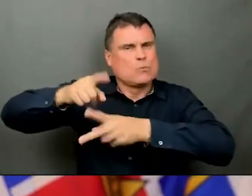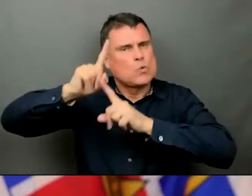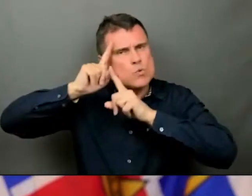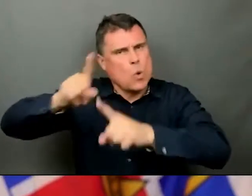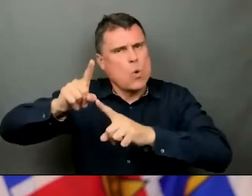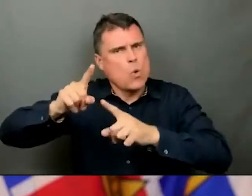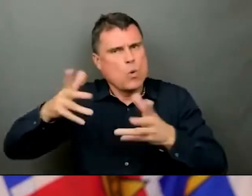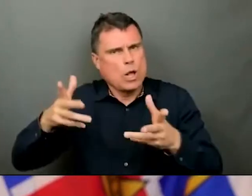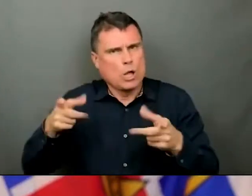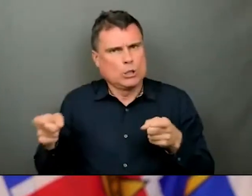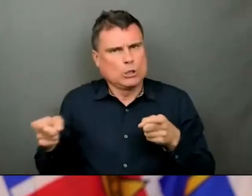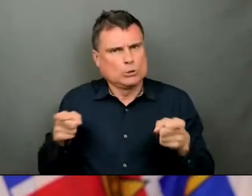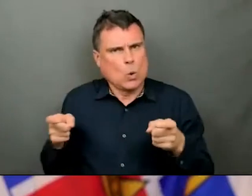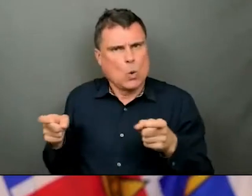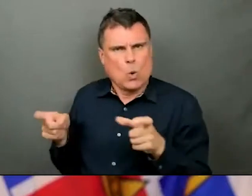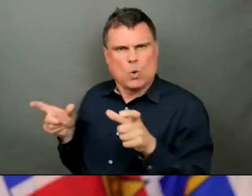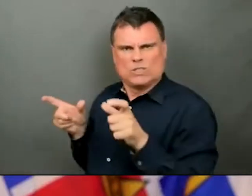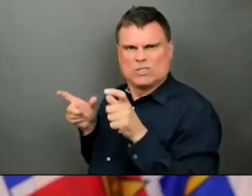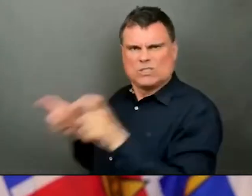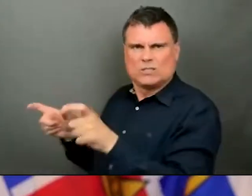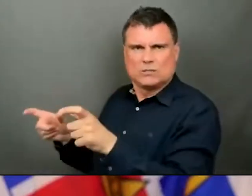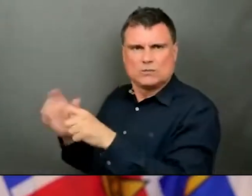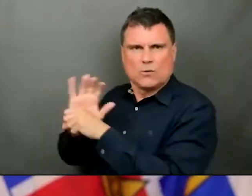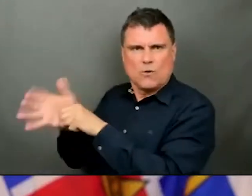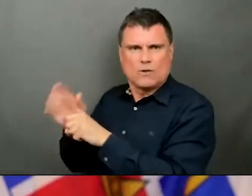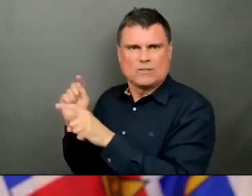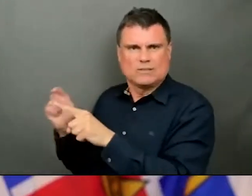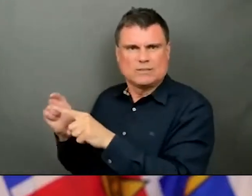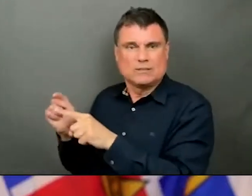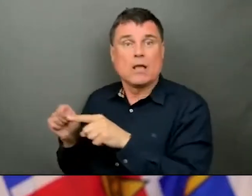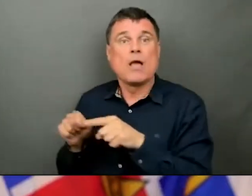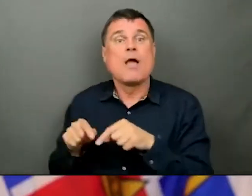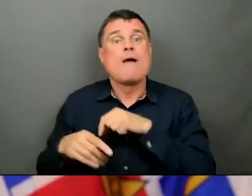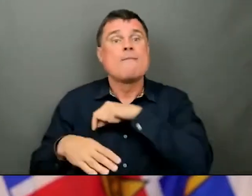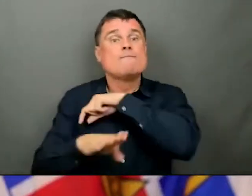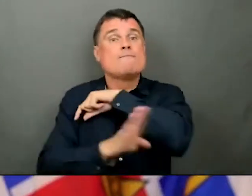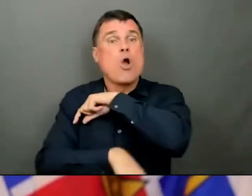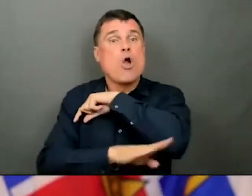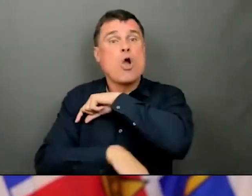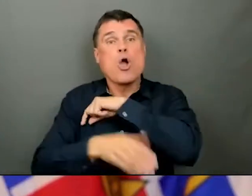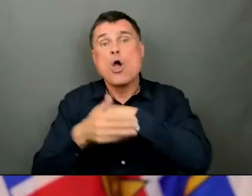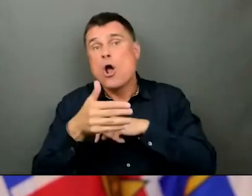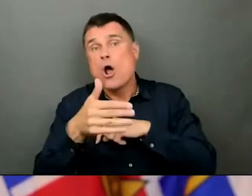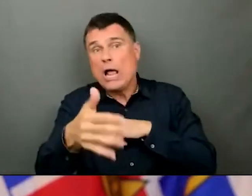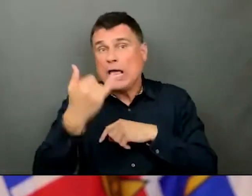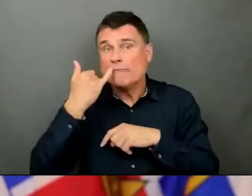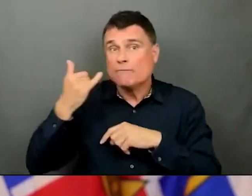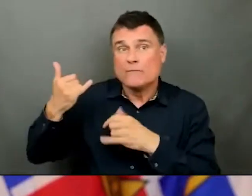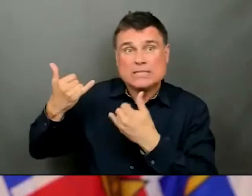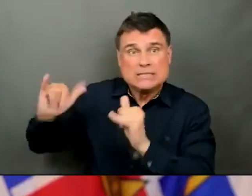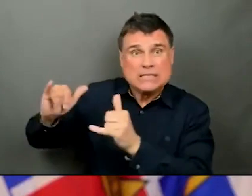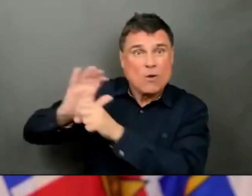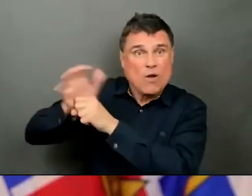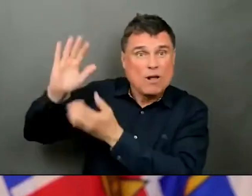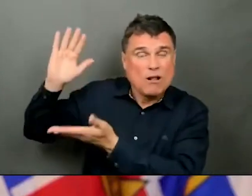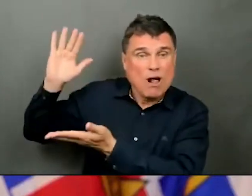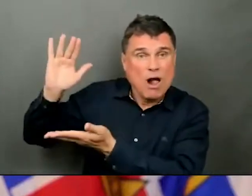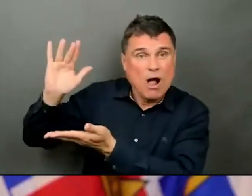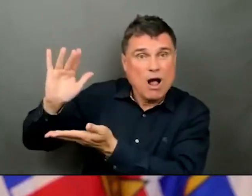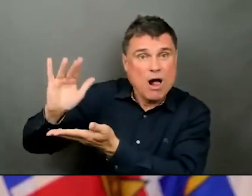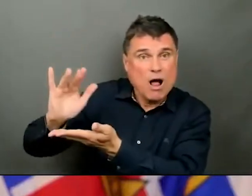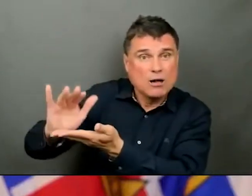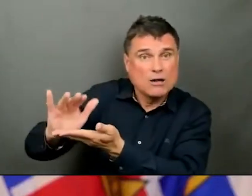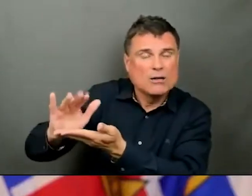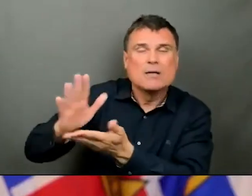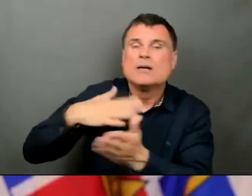down. And then as we move into the fall, if things continue to go the way we expect, and I put these caveats in because